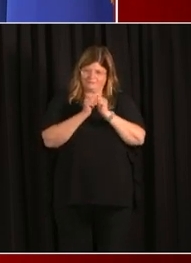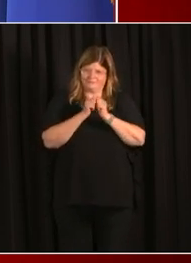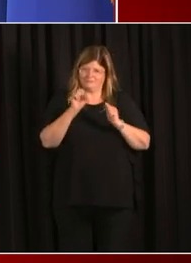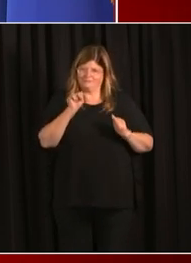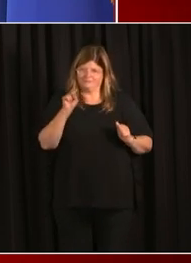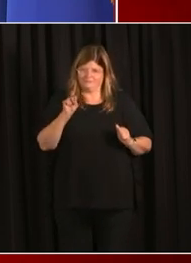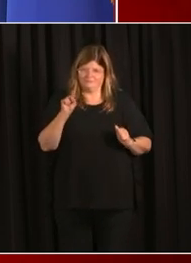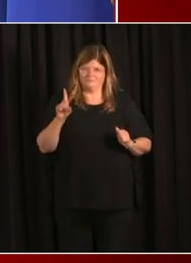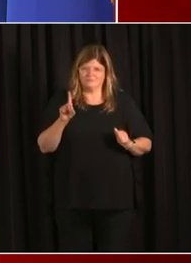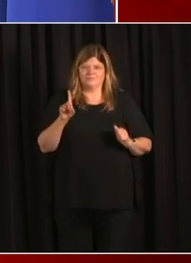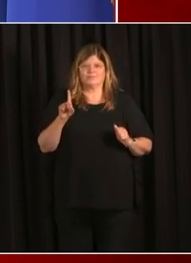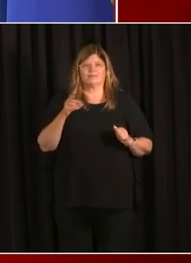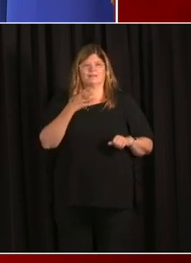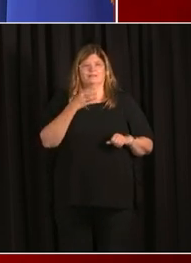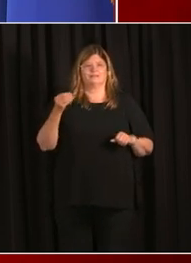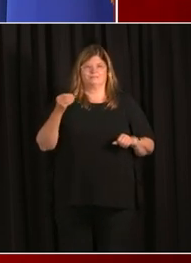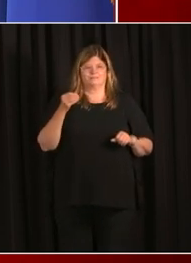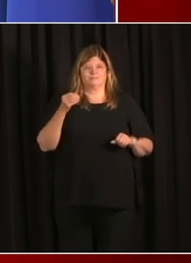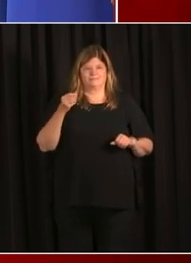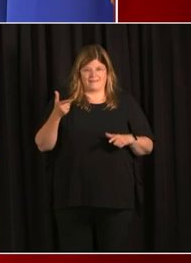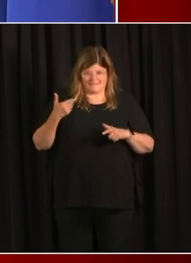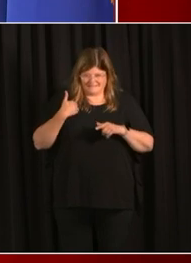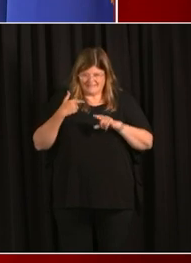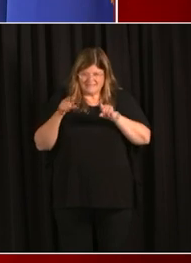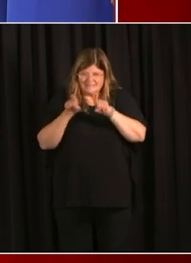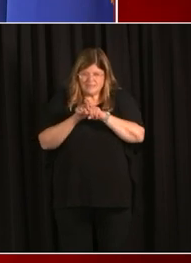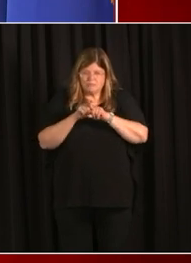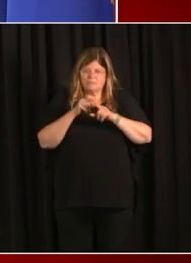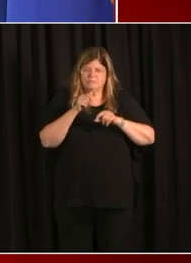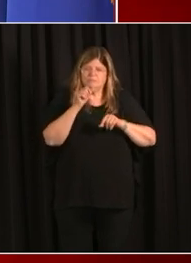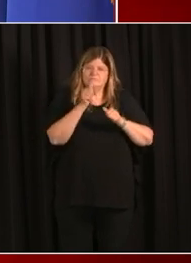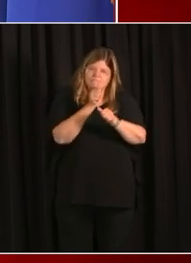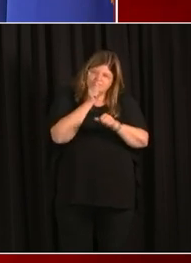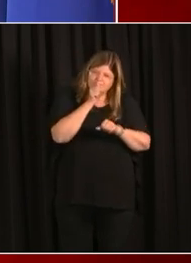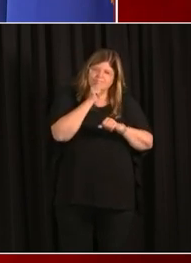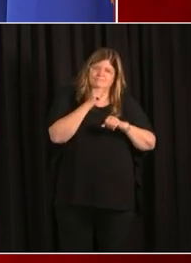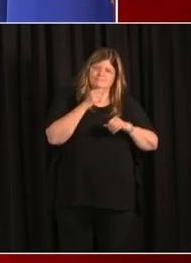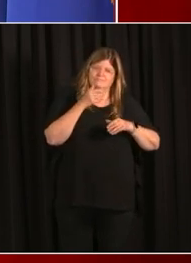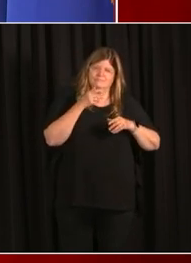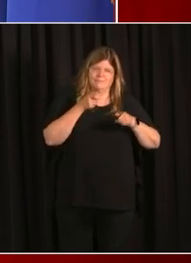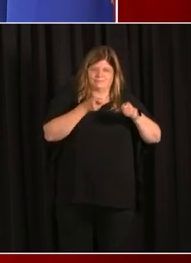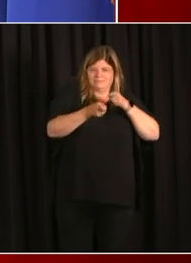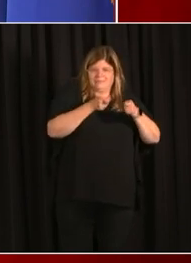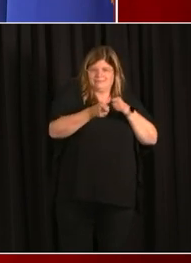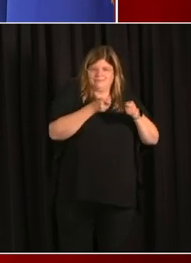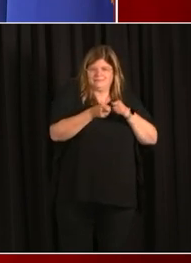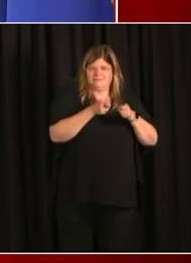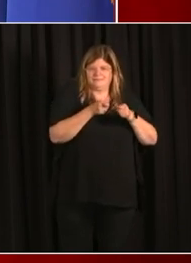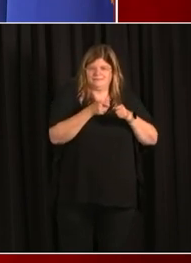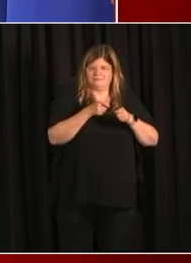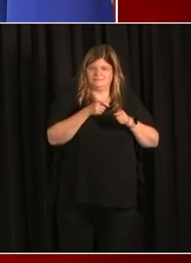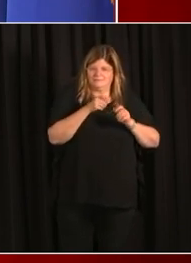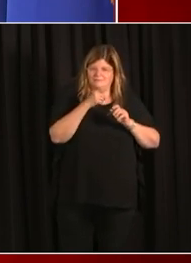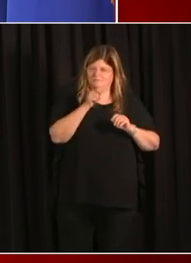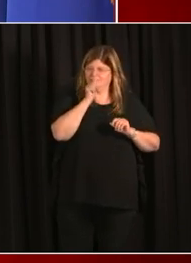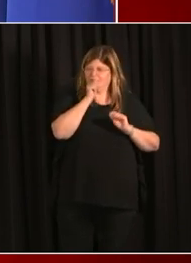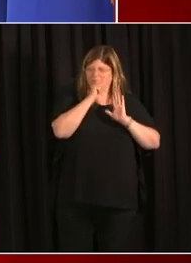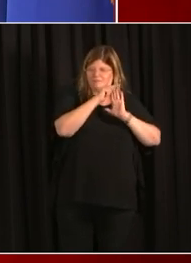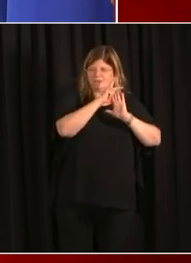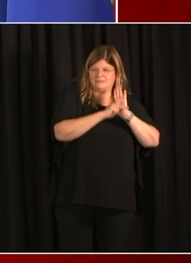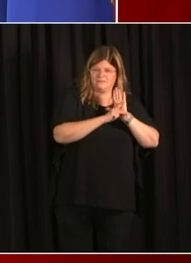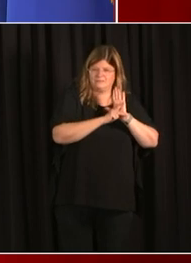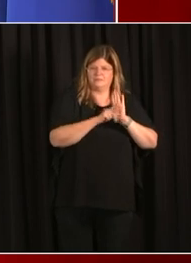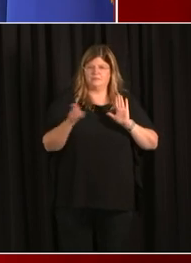and tuberculosis, where these same privacy, health regulations and privacy laws are in place to help people